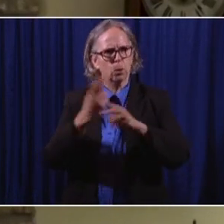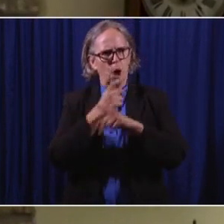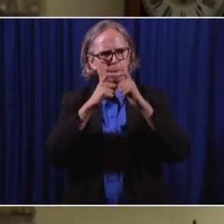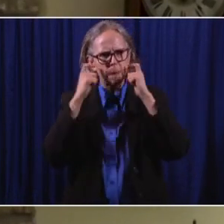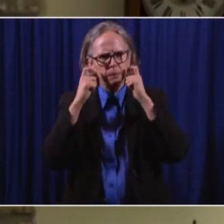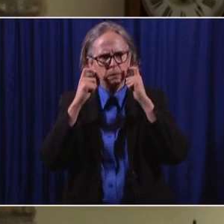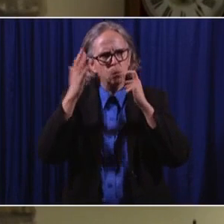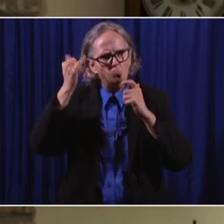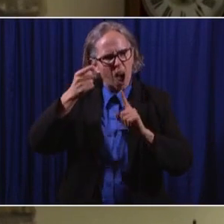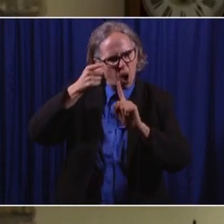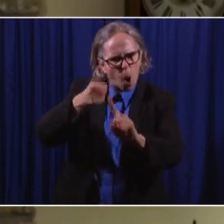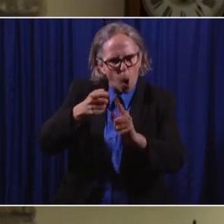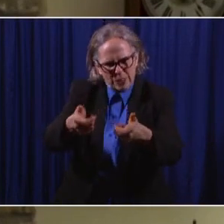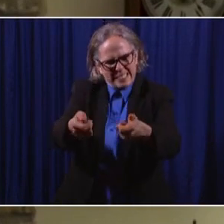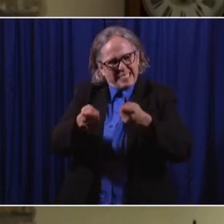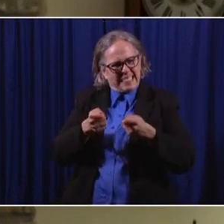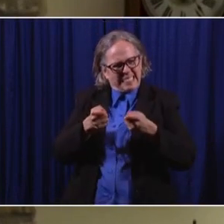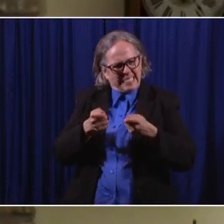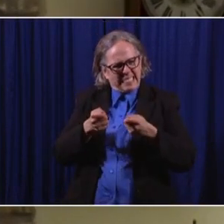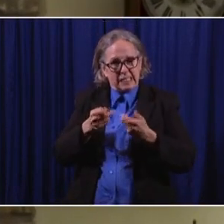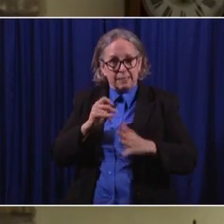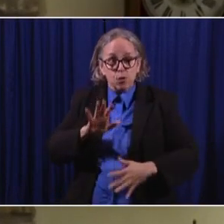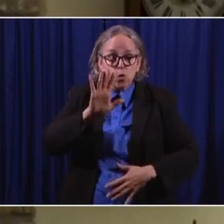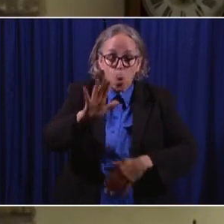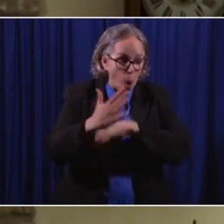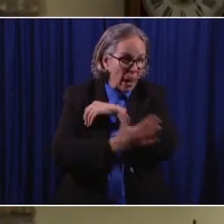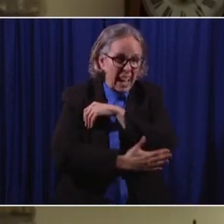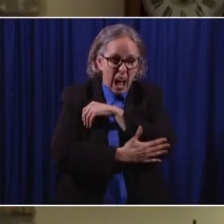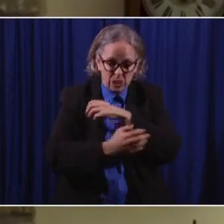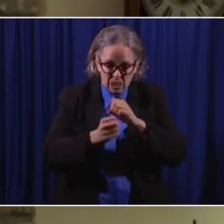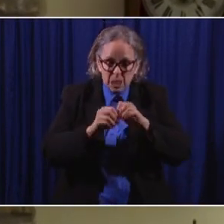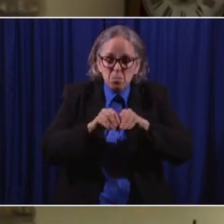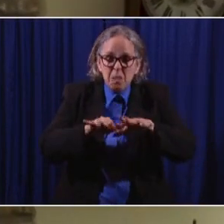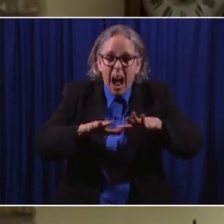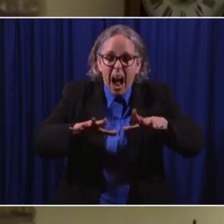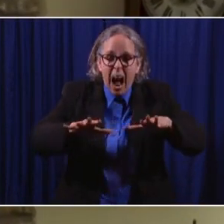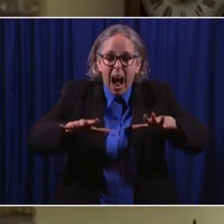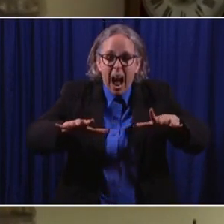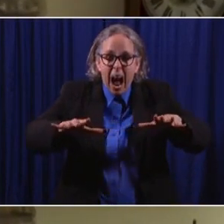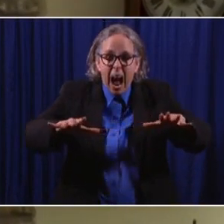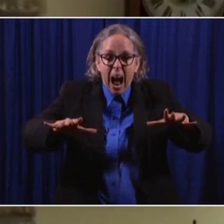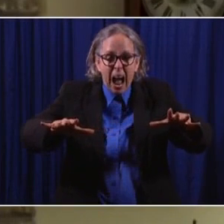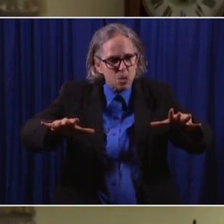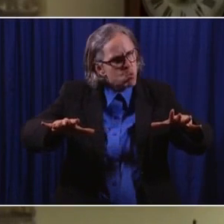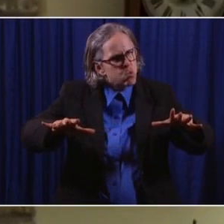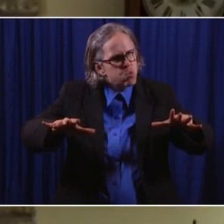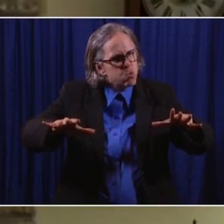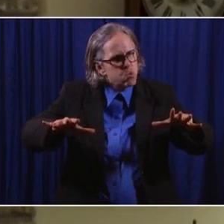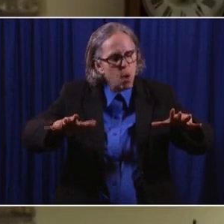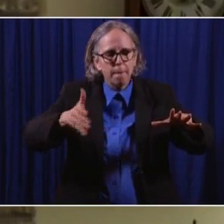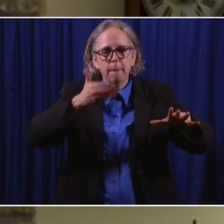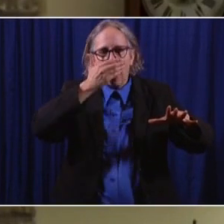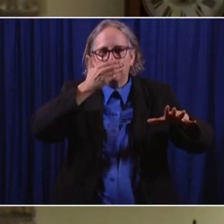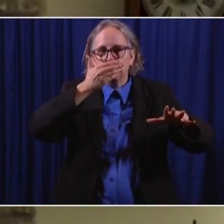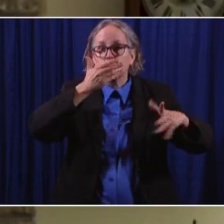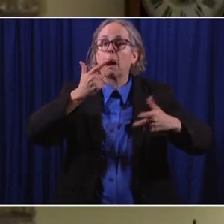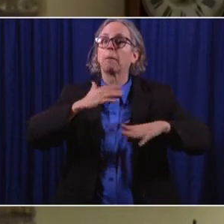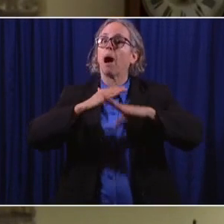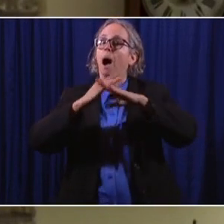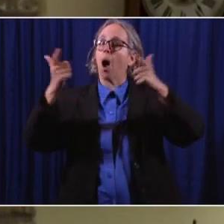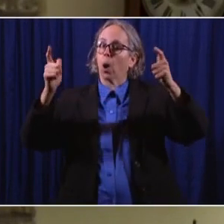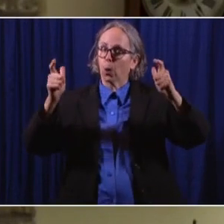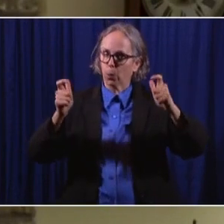lot of spread yet, you can keep it away. I mean, it's pretty simple. 80, 90% of the people wear a mask.